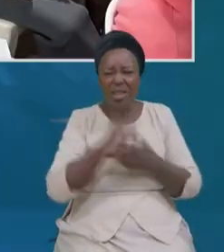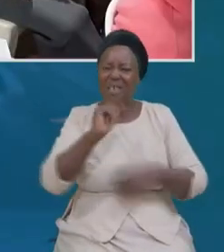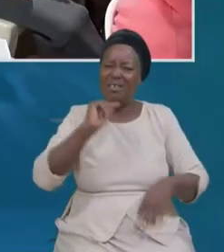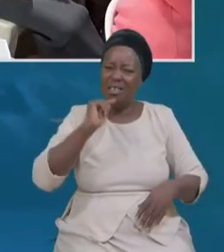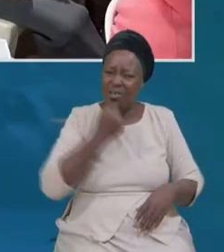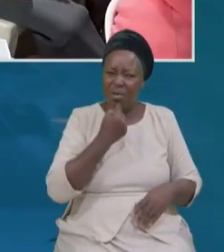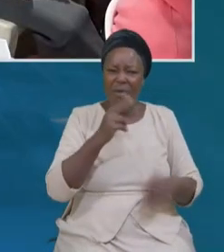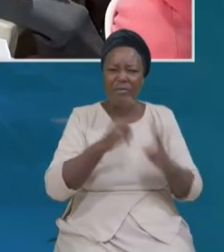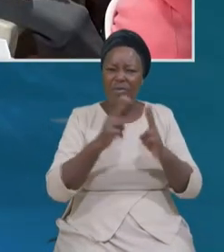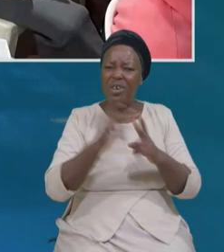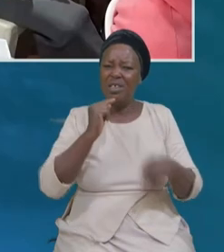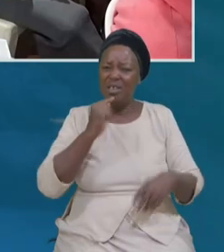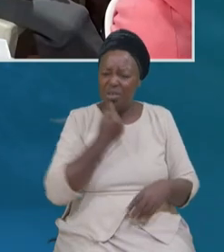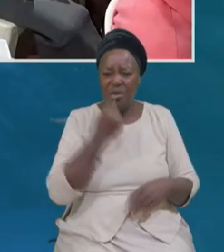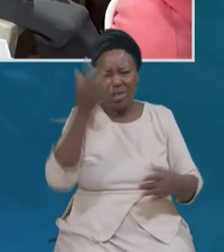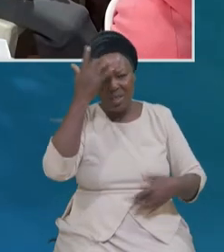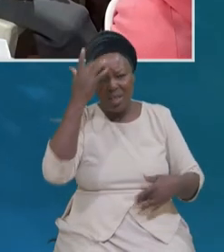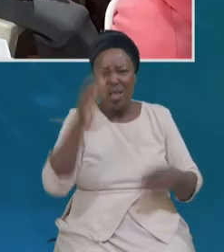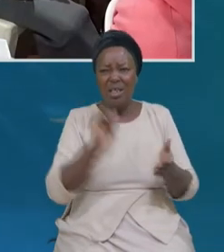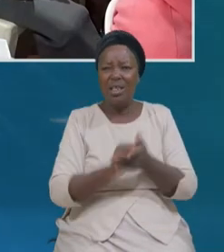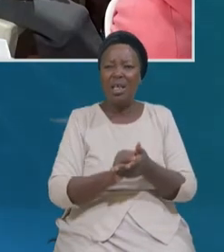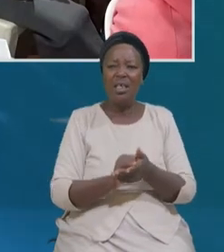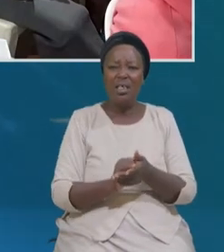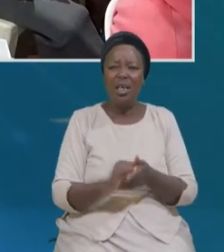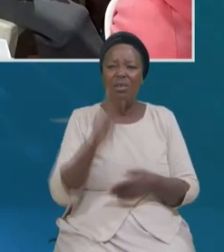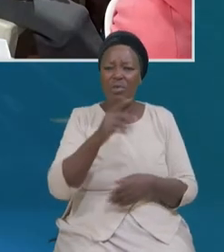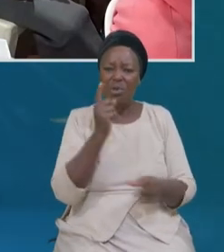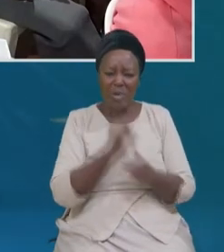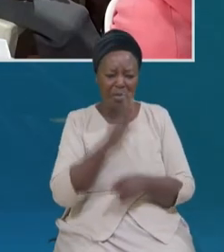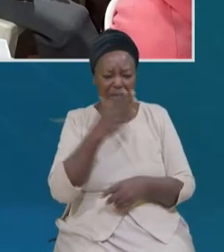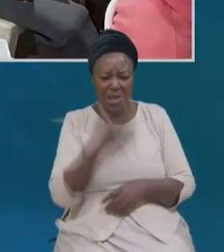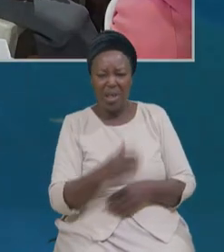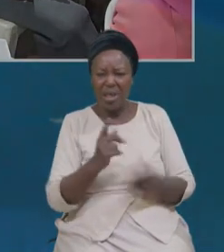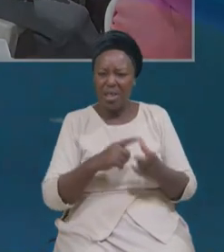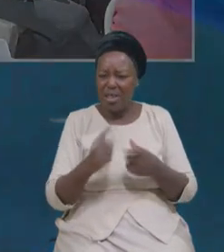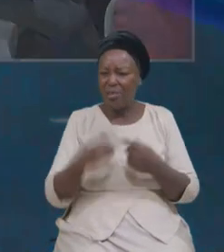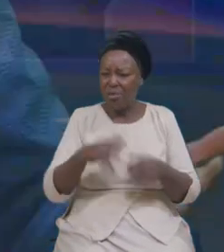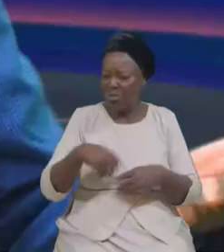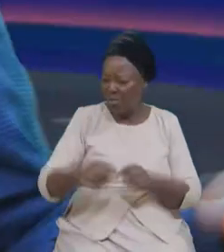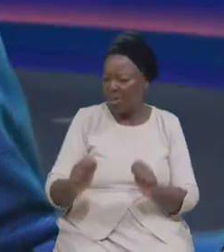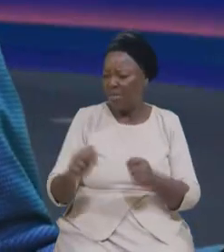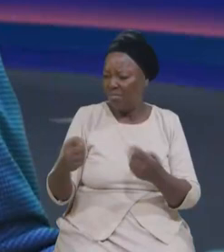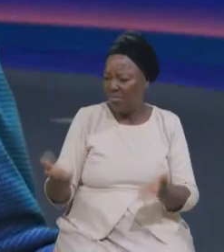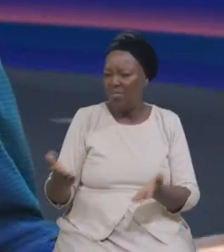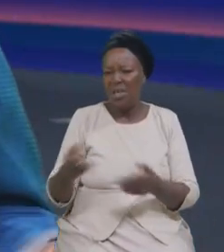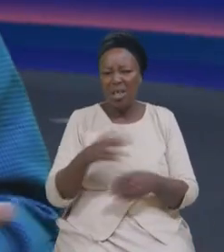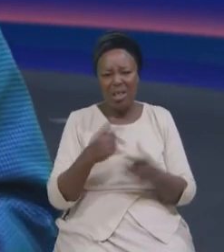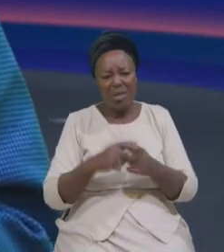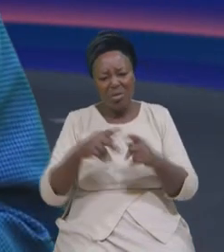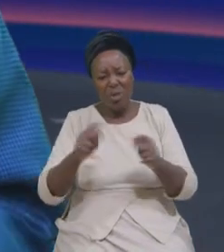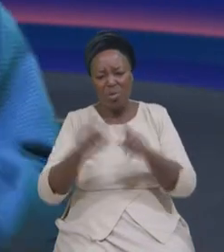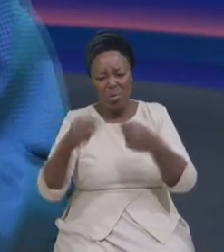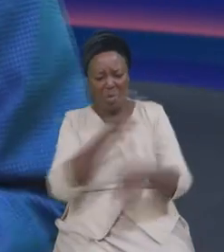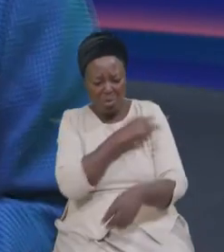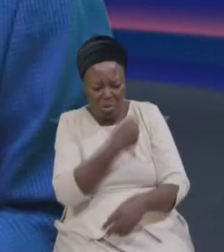critical. You check up and you have natural cure, nothing works. And the medical cure,